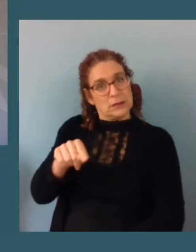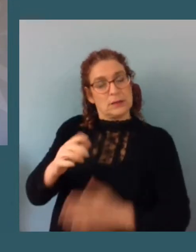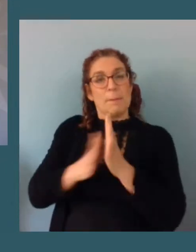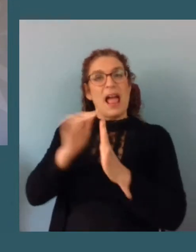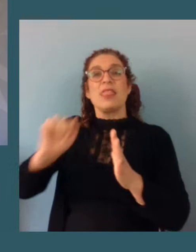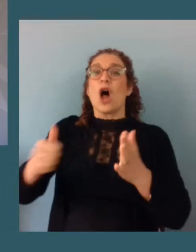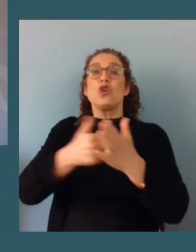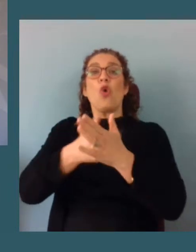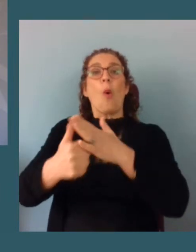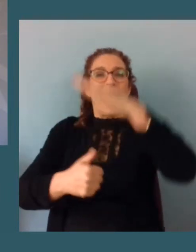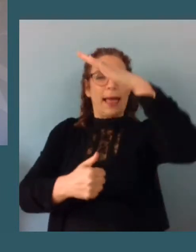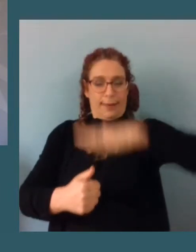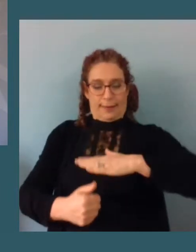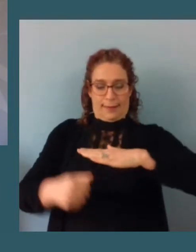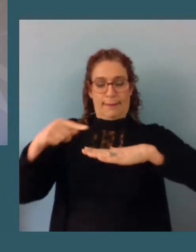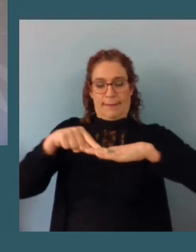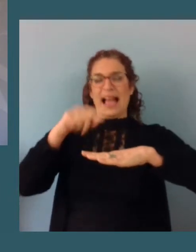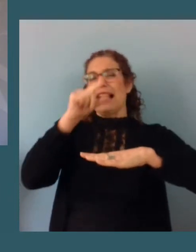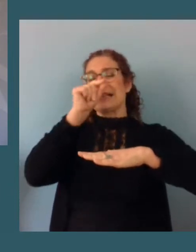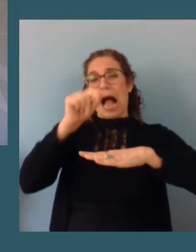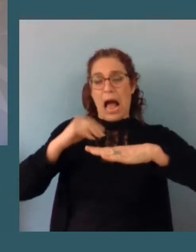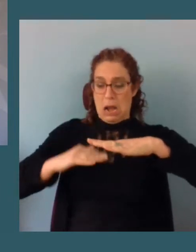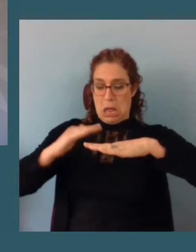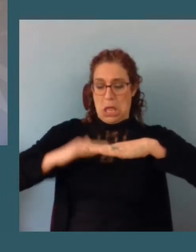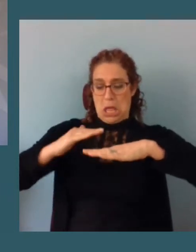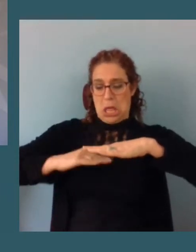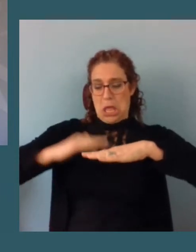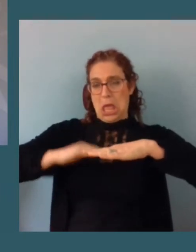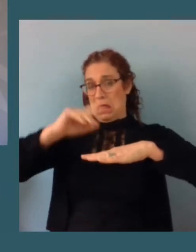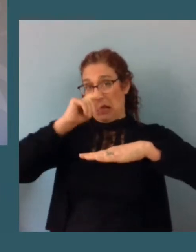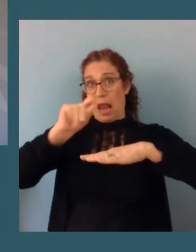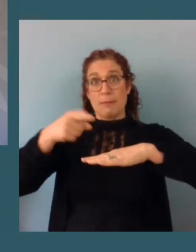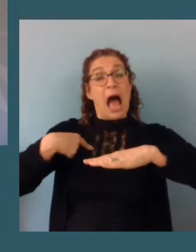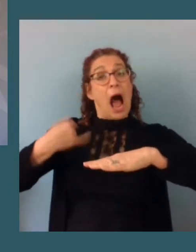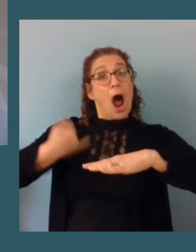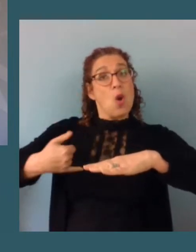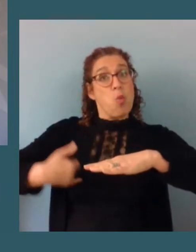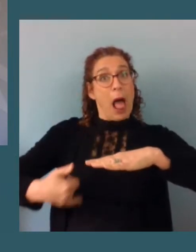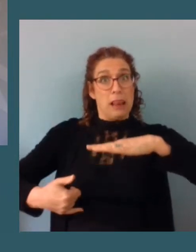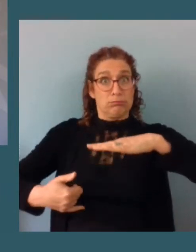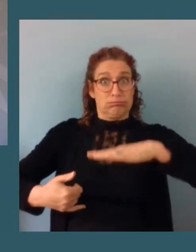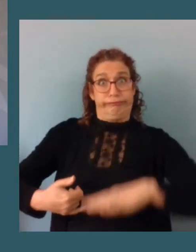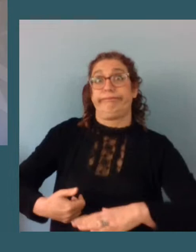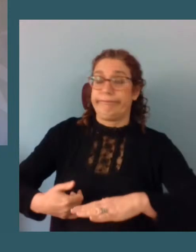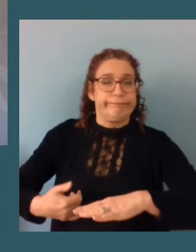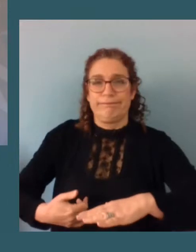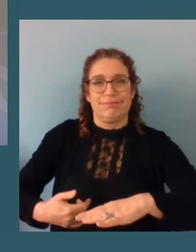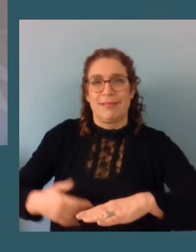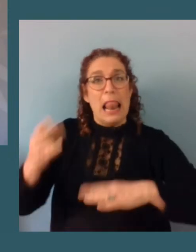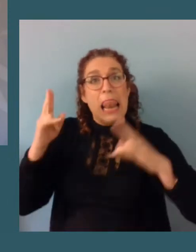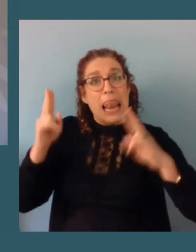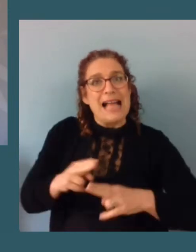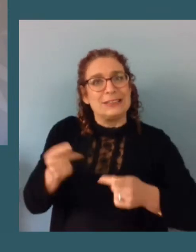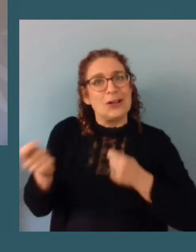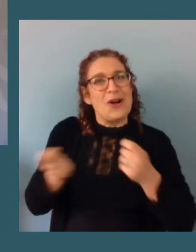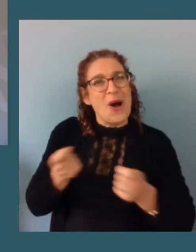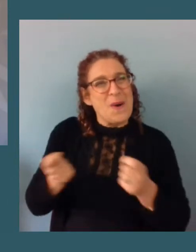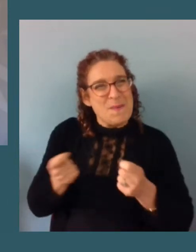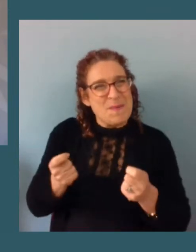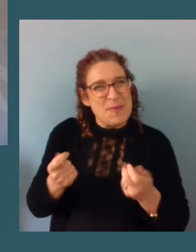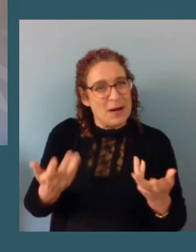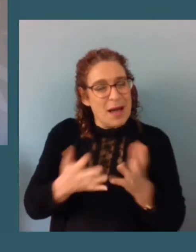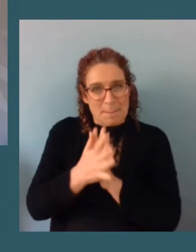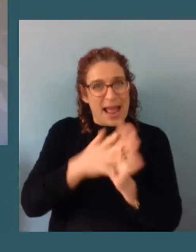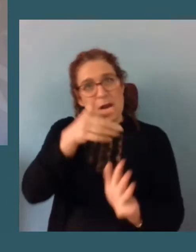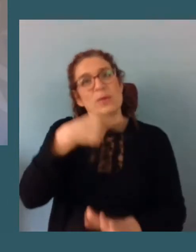very static makes it difficult for us to say, well, we've done the challenge and we've seen you that